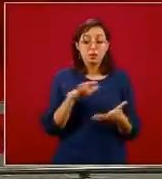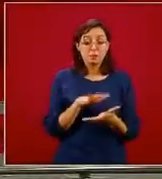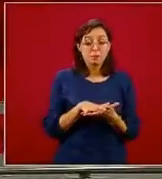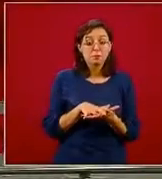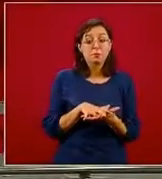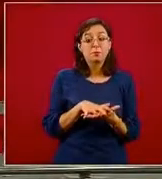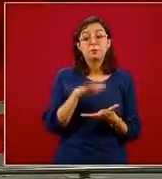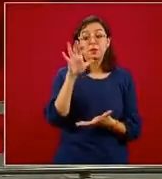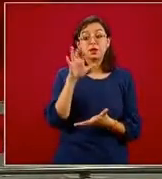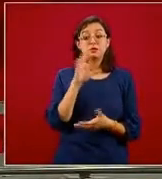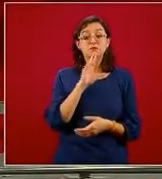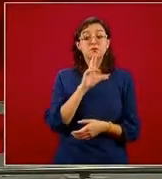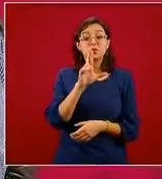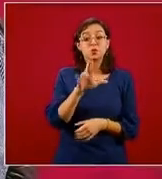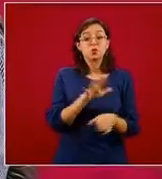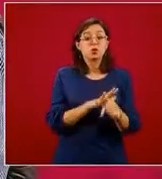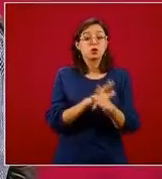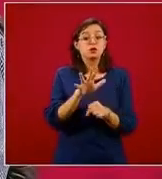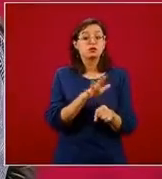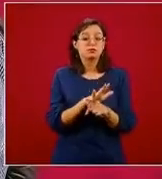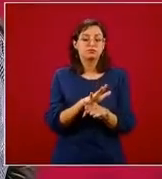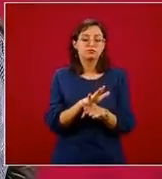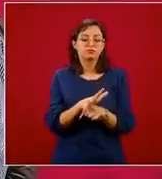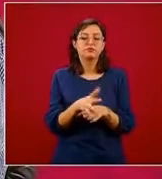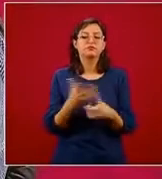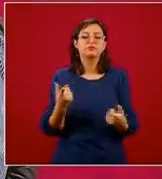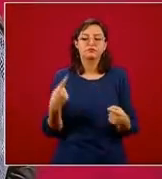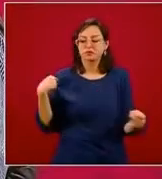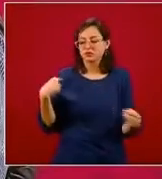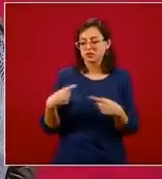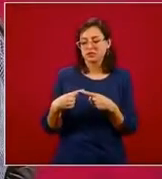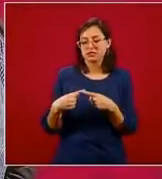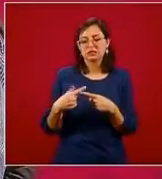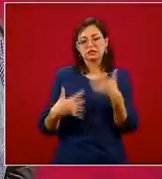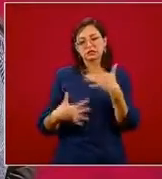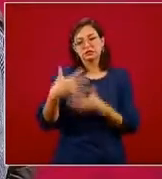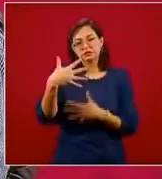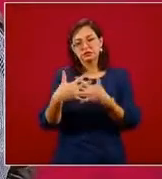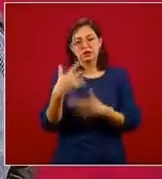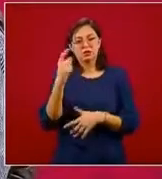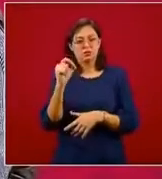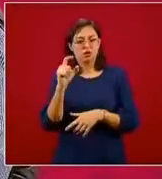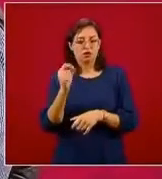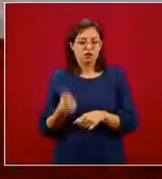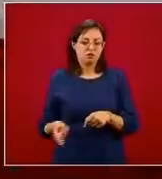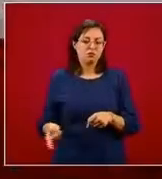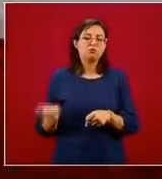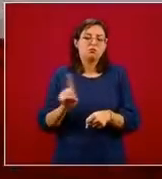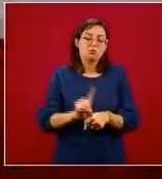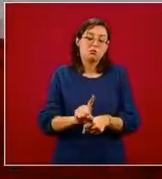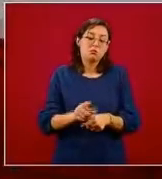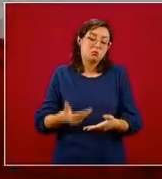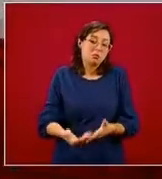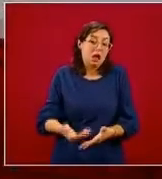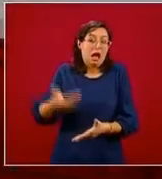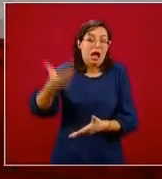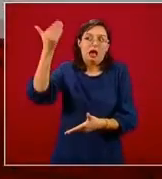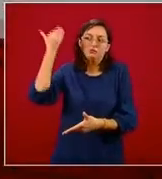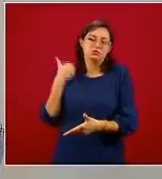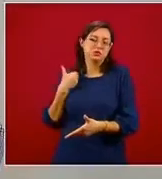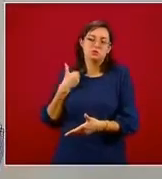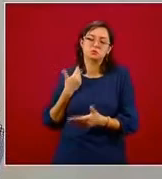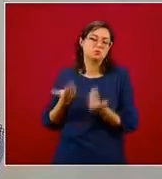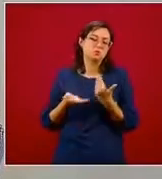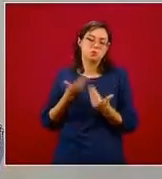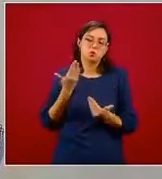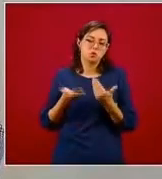estos So now resultados we have definitivamente se more concentran results, en los yes, of últimos course, 15 and they're 20 días. concentrated over the last Previos a esa 15 to 20 información days realmente because eran before